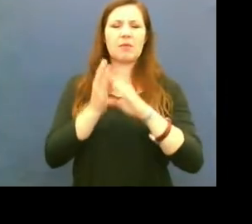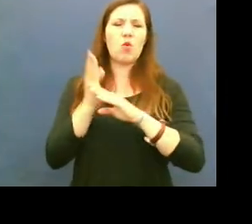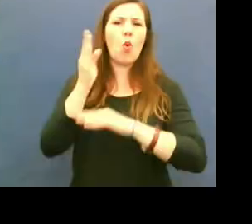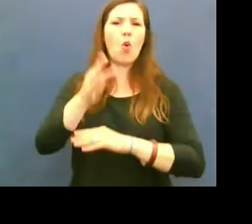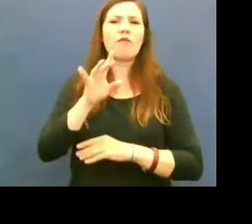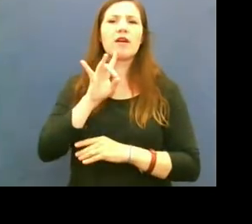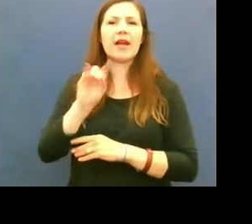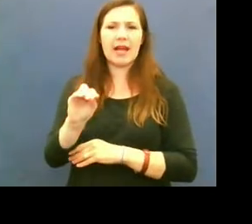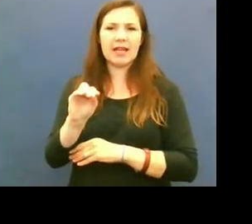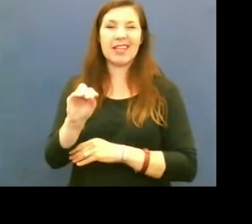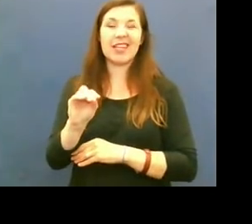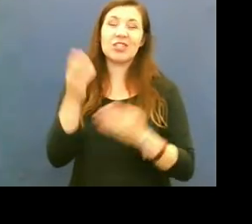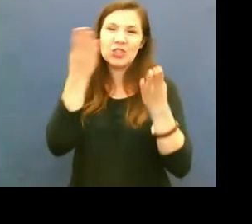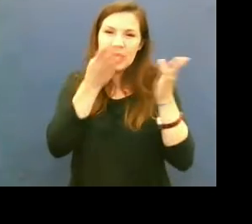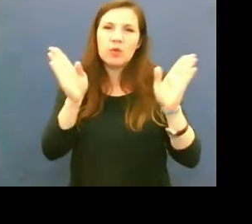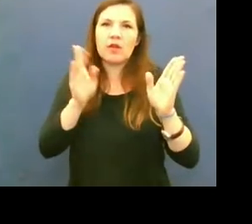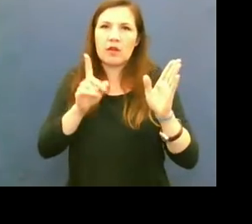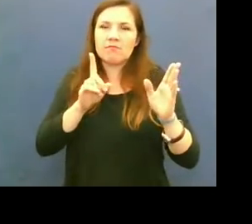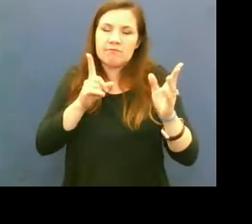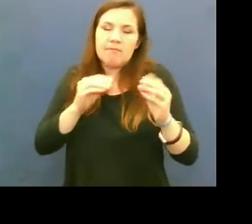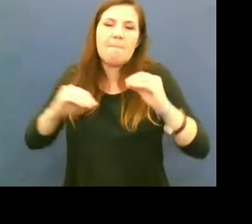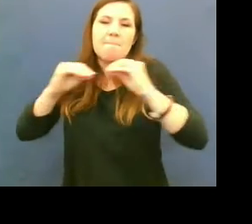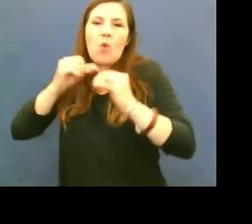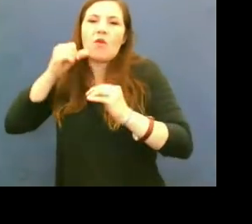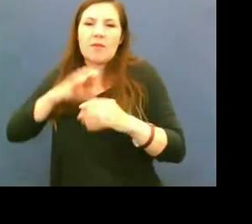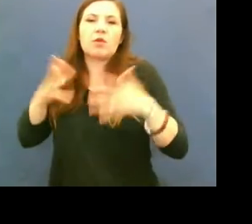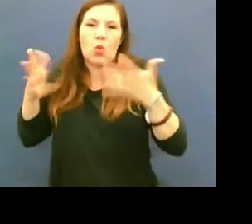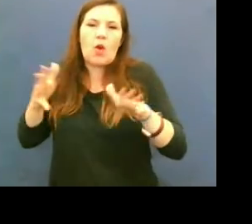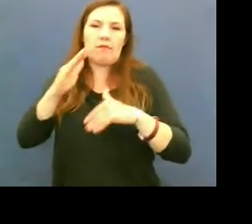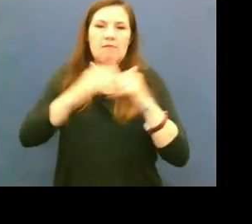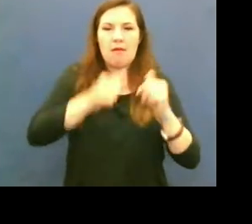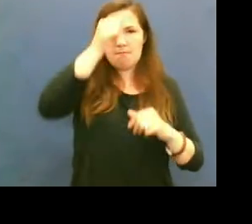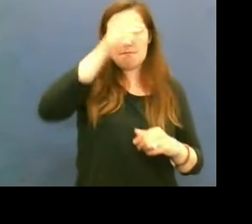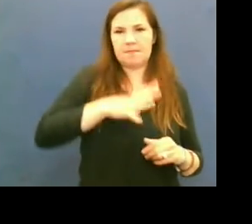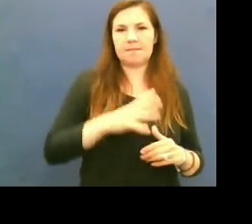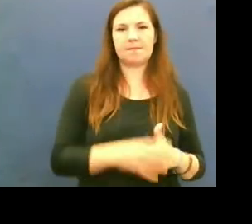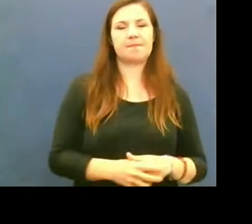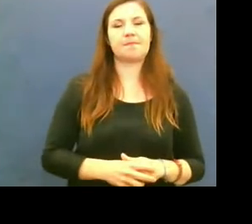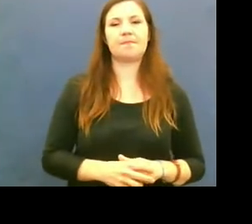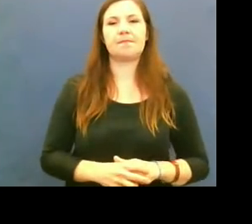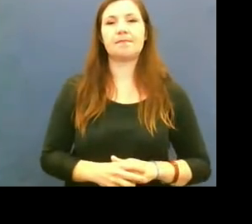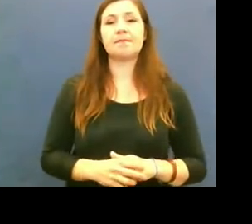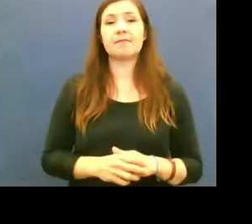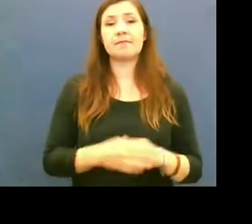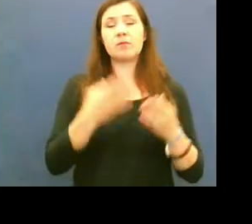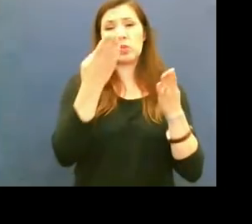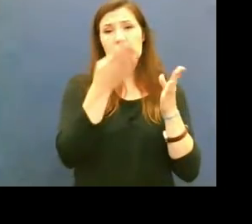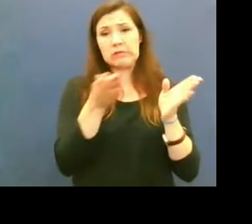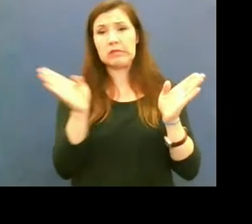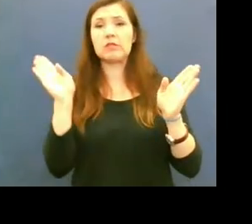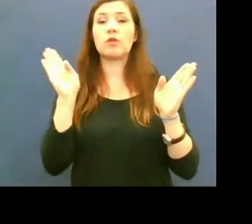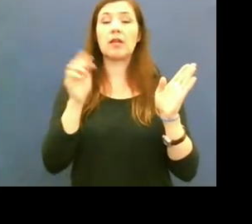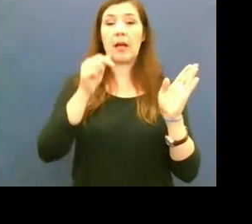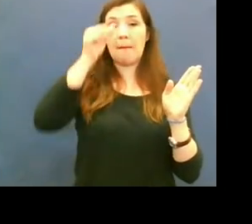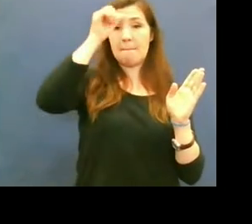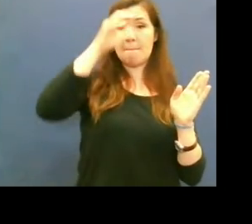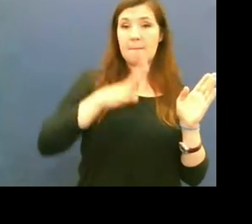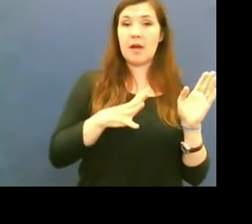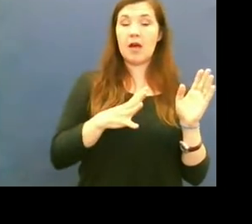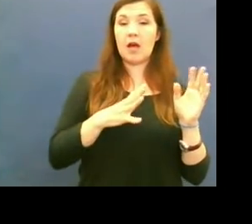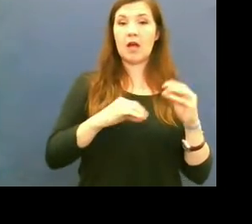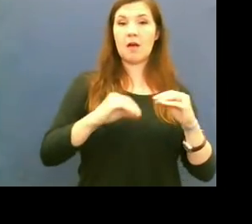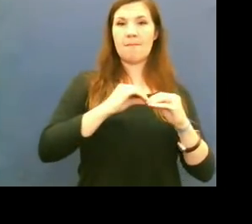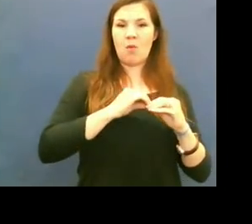in which, in general, there are more females than males. So it's generally, if you're a male, you have a much